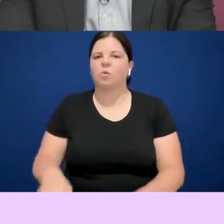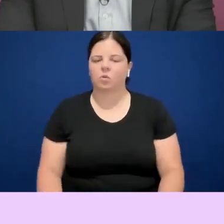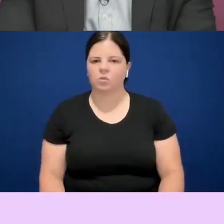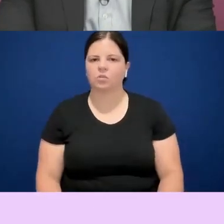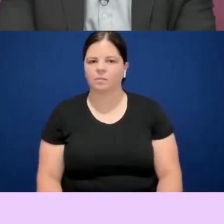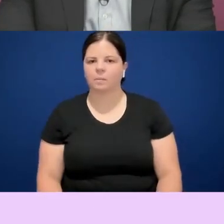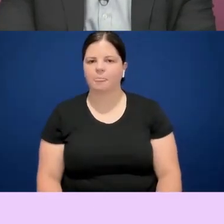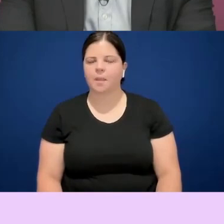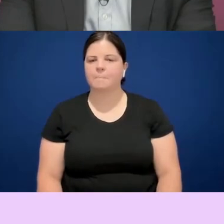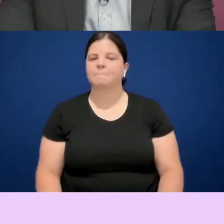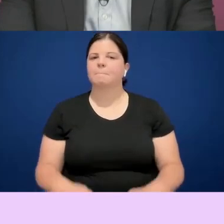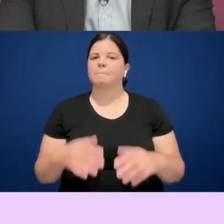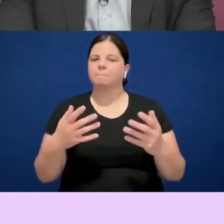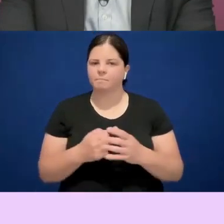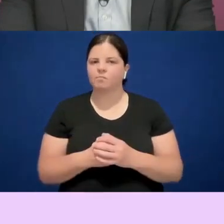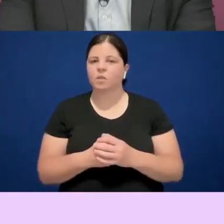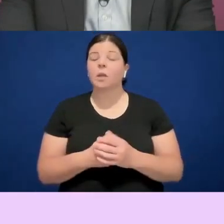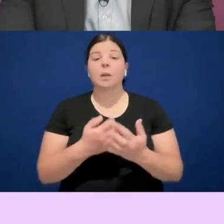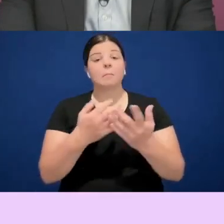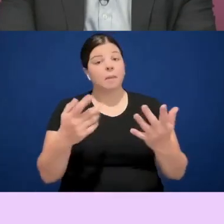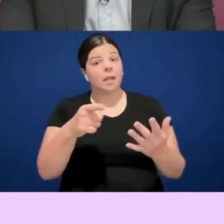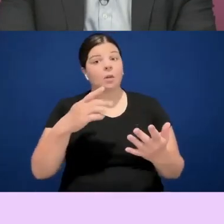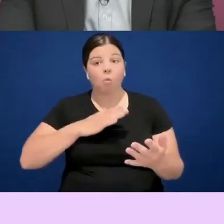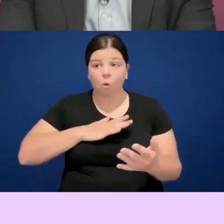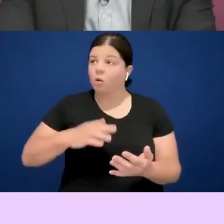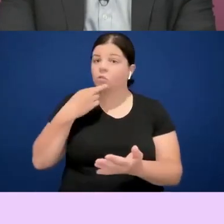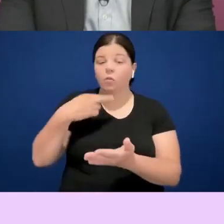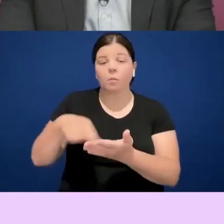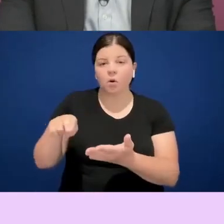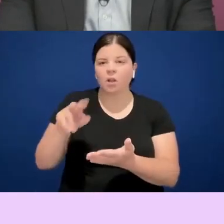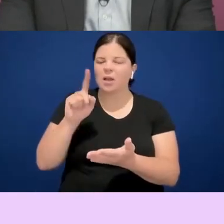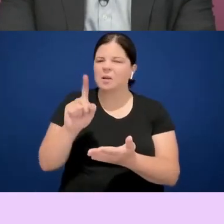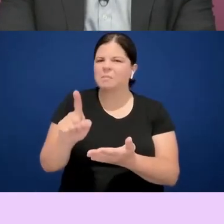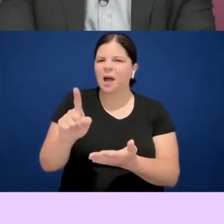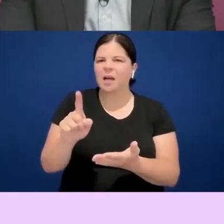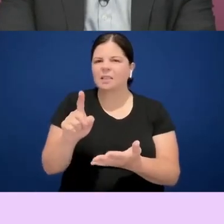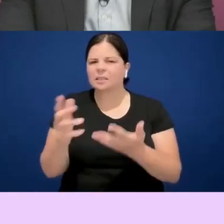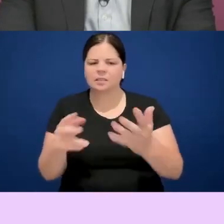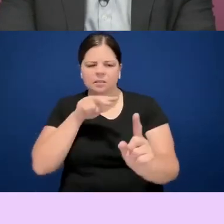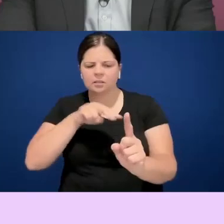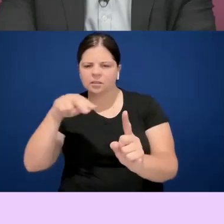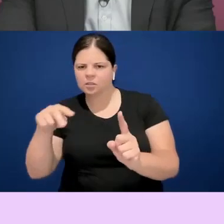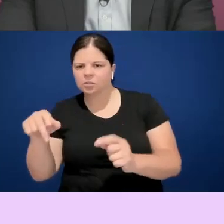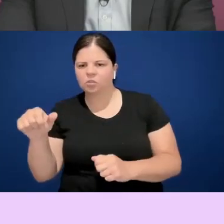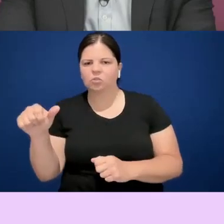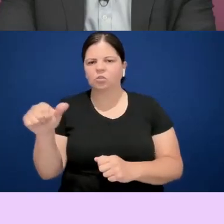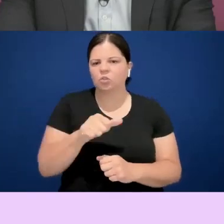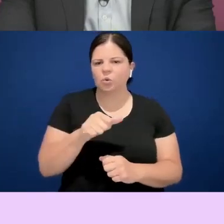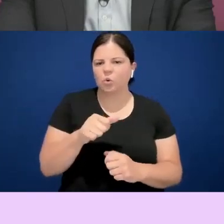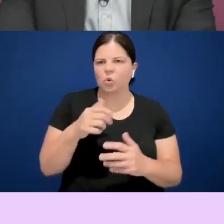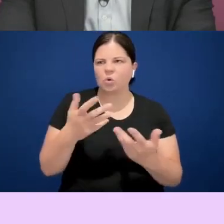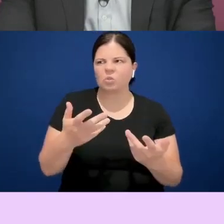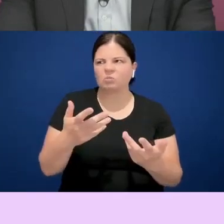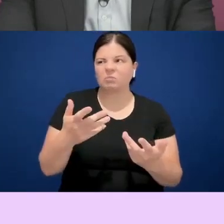groups show strong intentions to report corruption and misconduct, but there are variations on the perceptions of whether the report will be